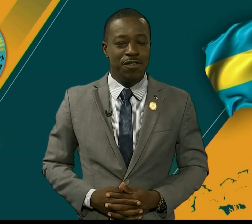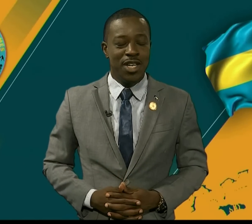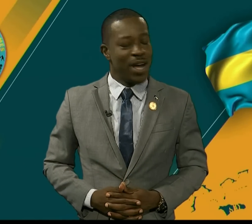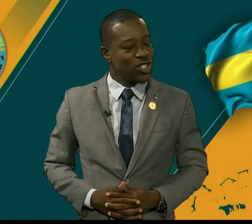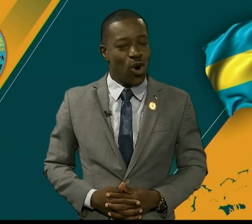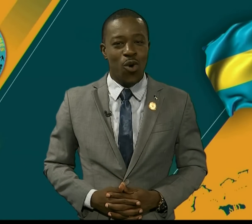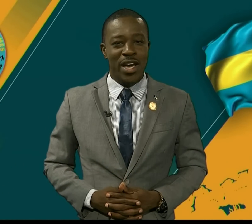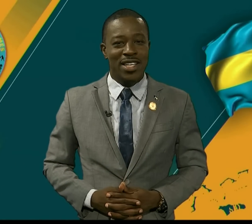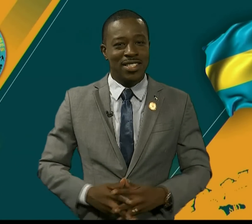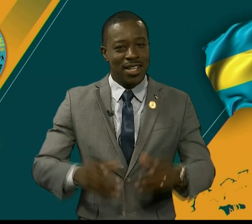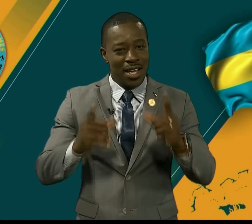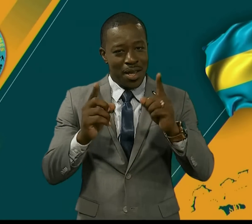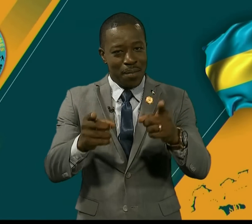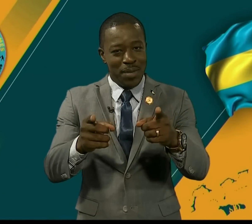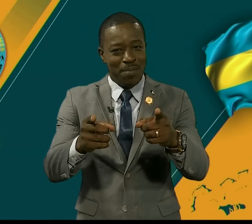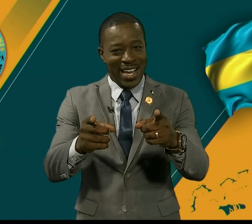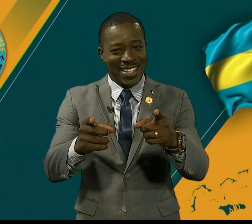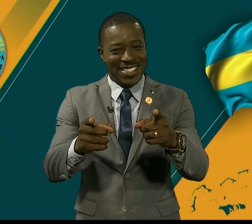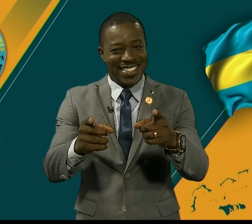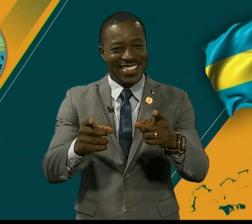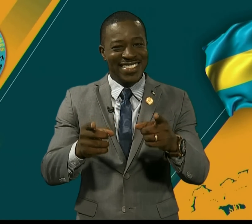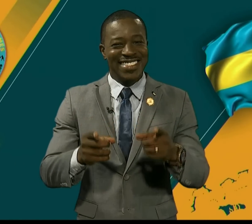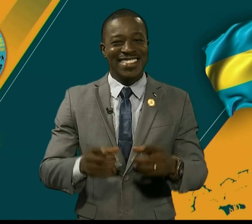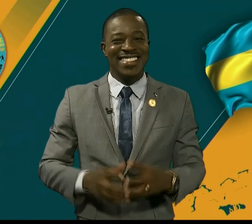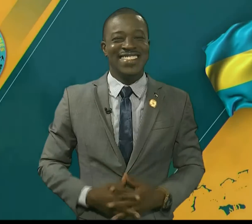Jay Philippe. As always, be blessed.